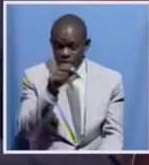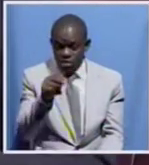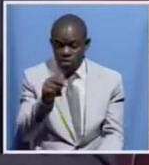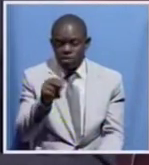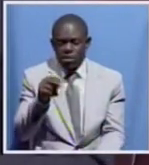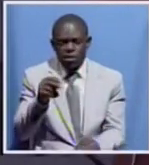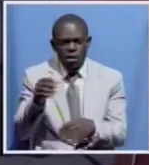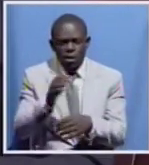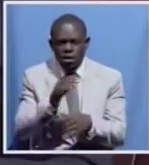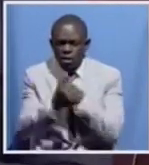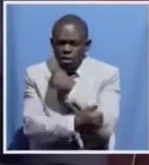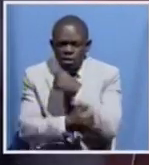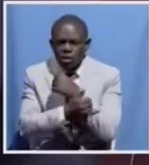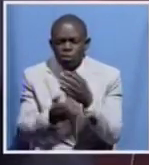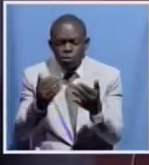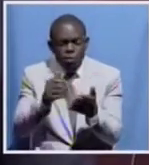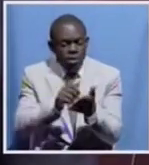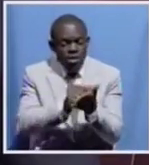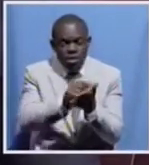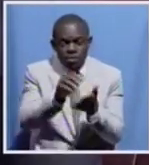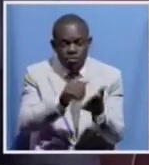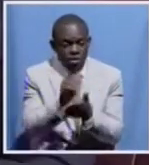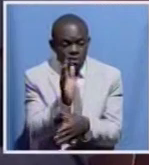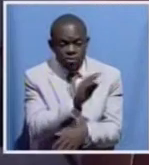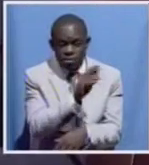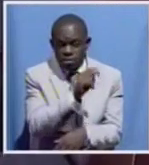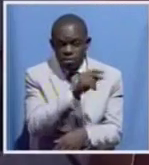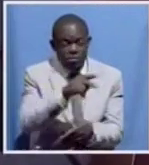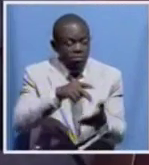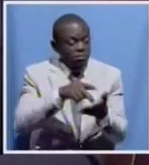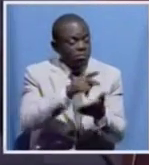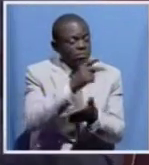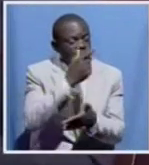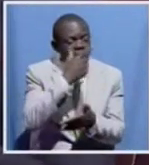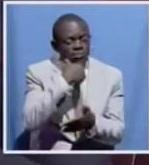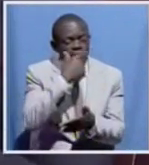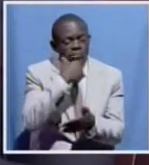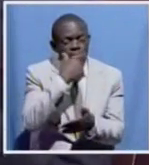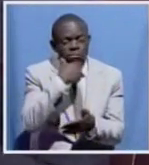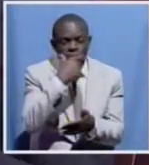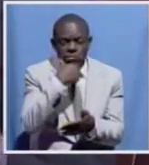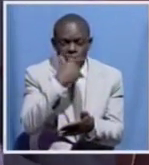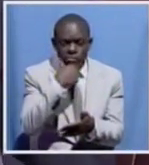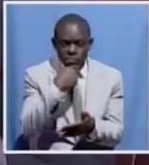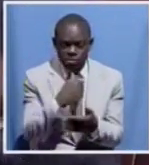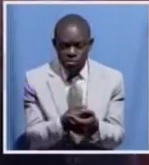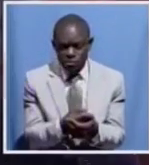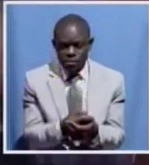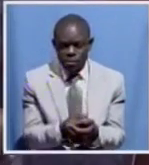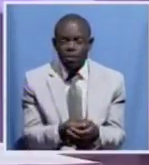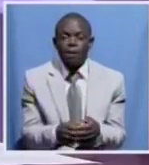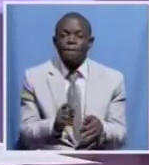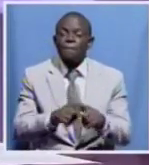to prioritize what to spend on. But Zambia has a much, much bigger incentive